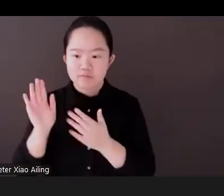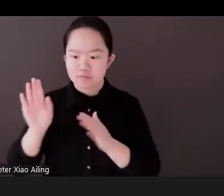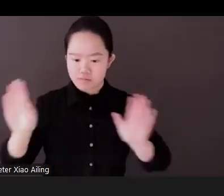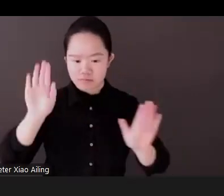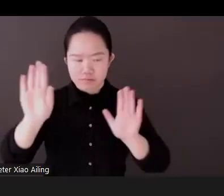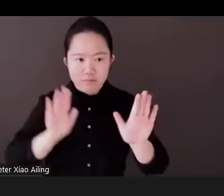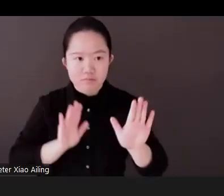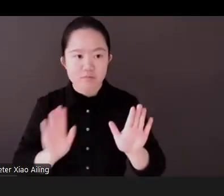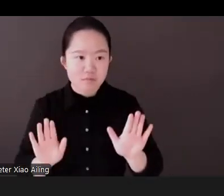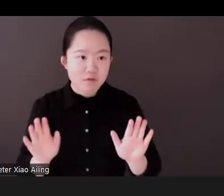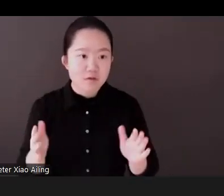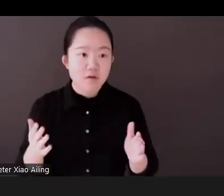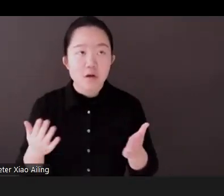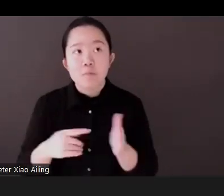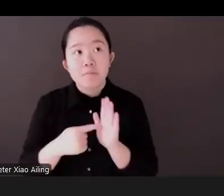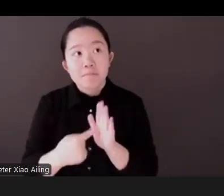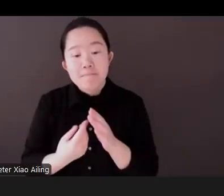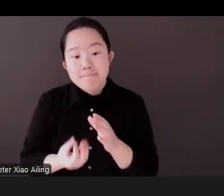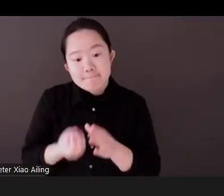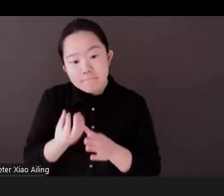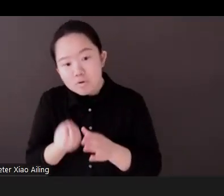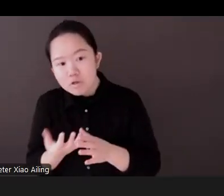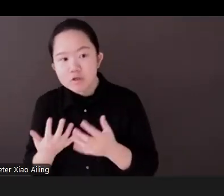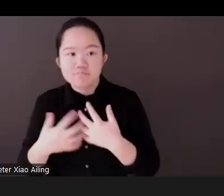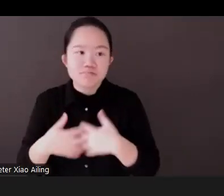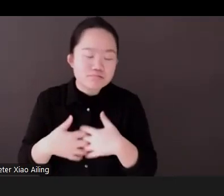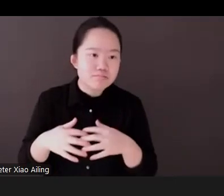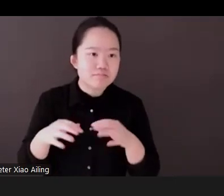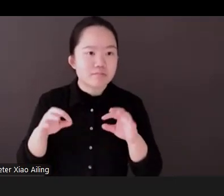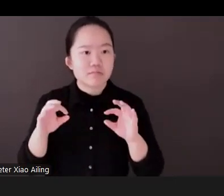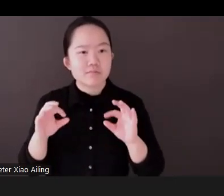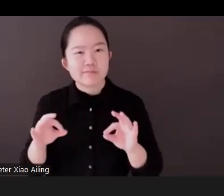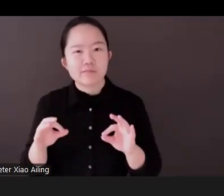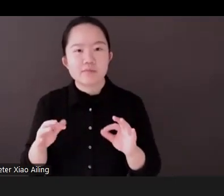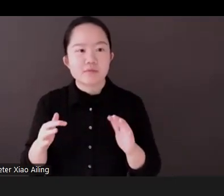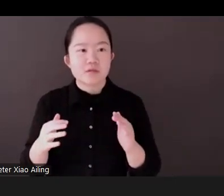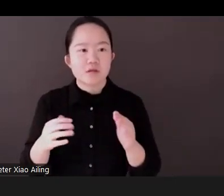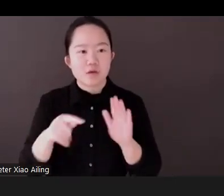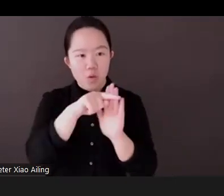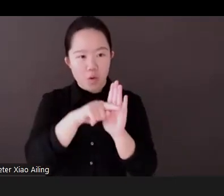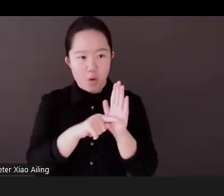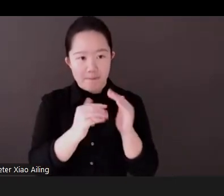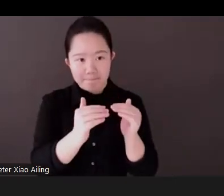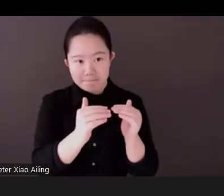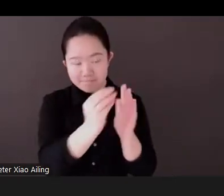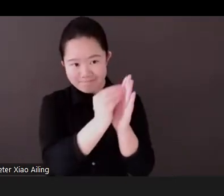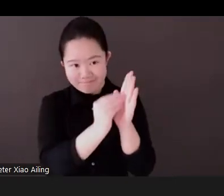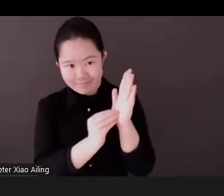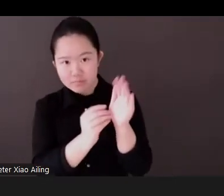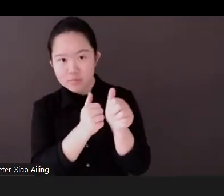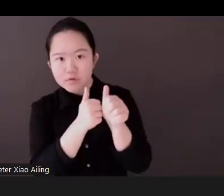that product that will be in line with all relevant requirements and Accessibility Act as well.